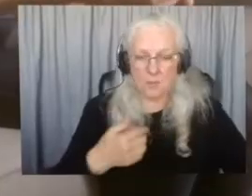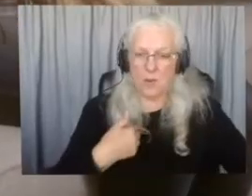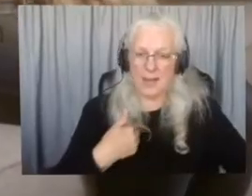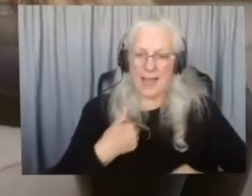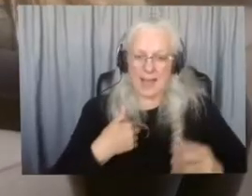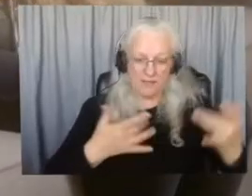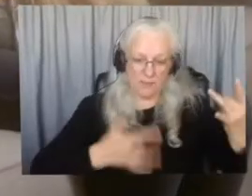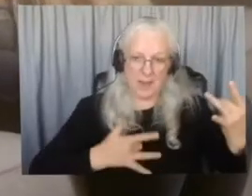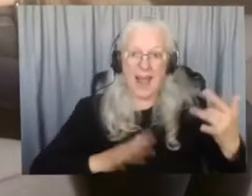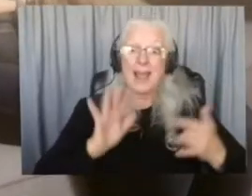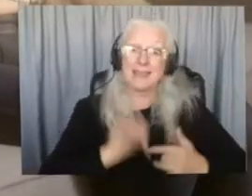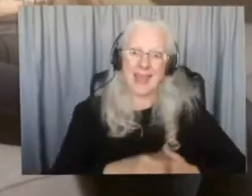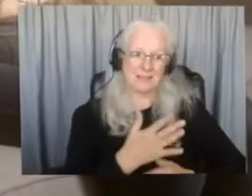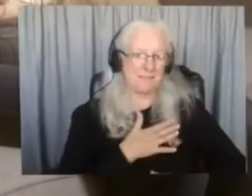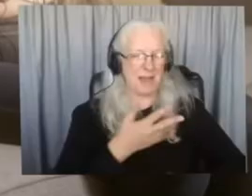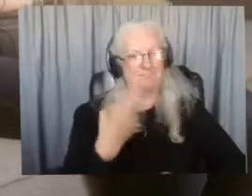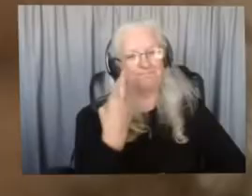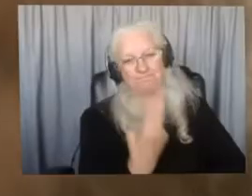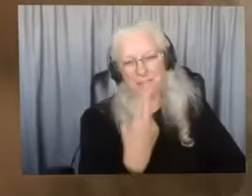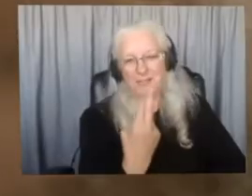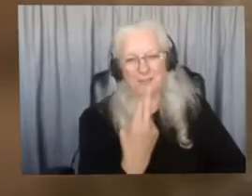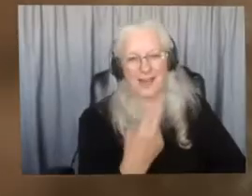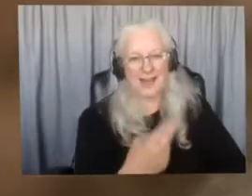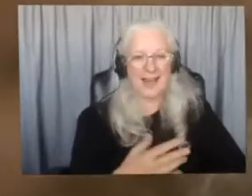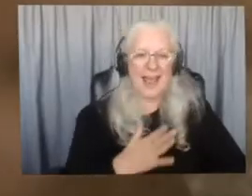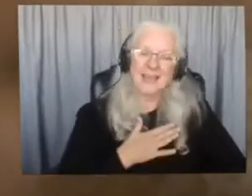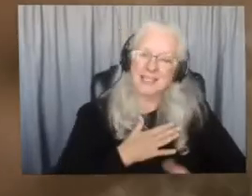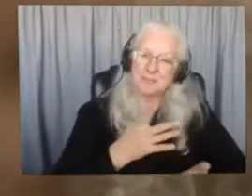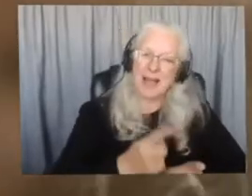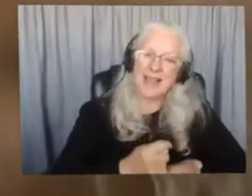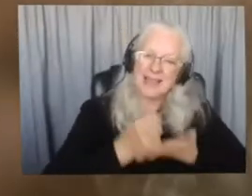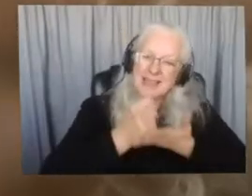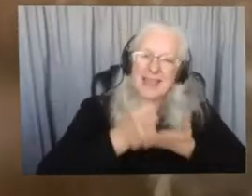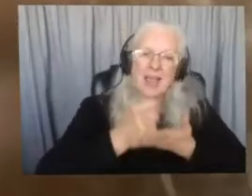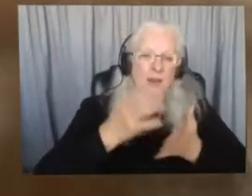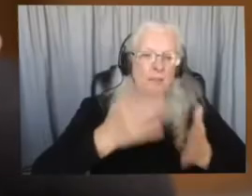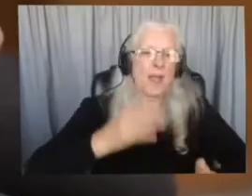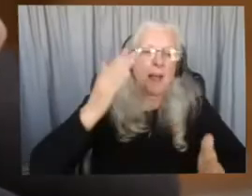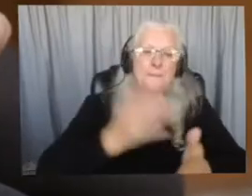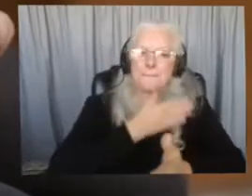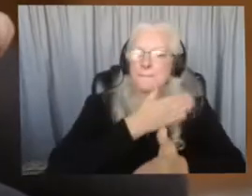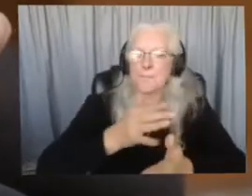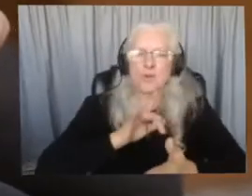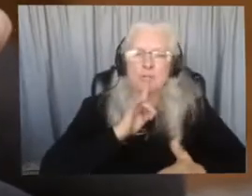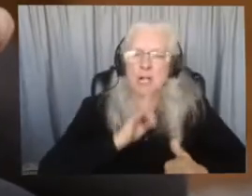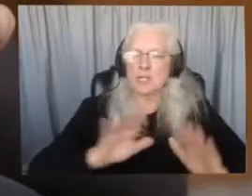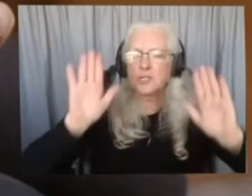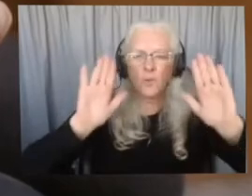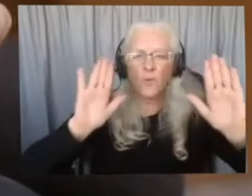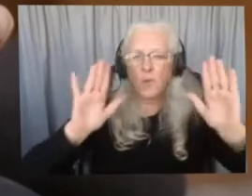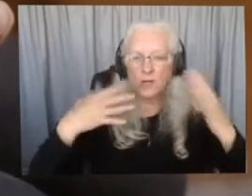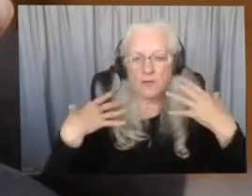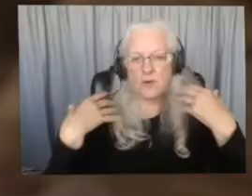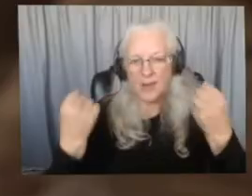That is my therapist. Music just is this incredible healer, and I love that some people